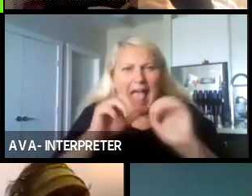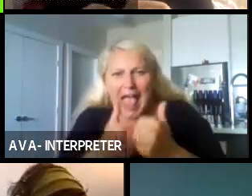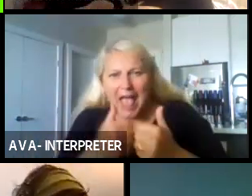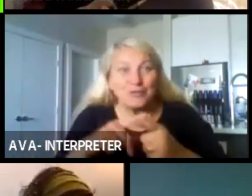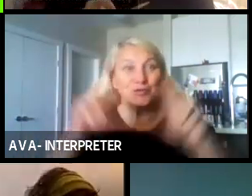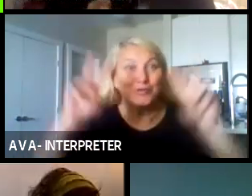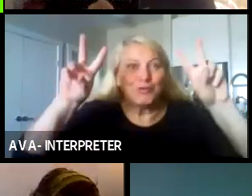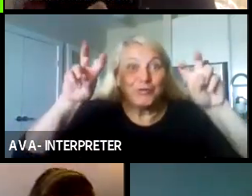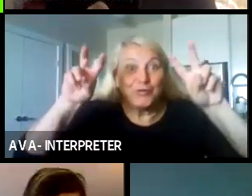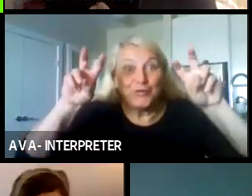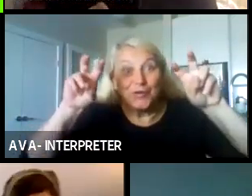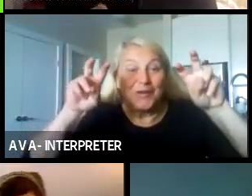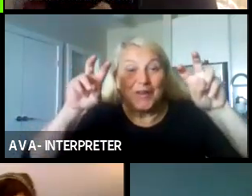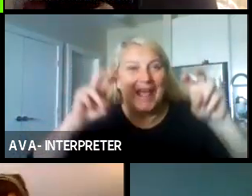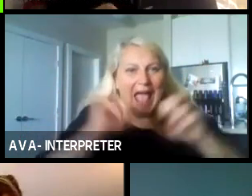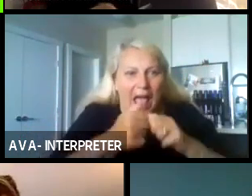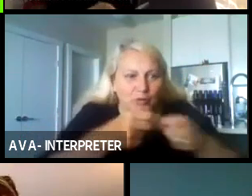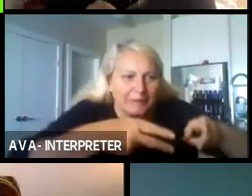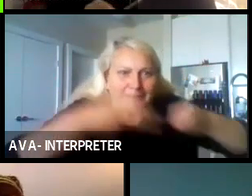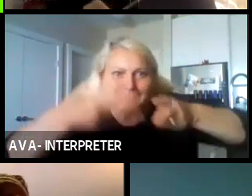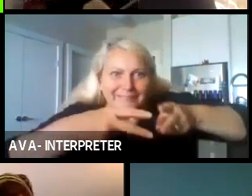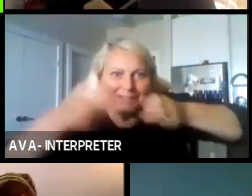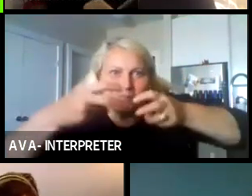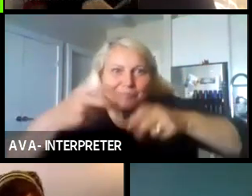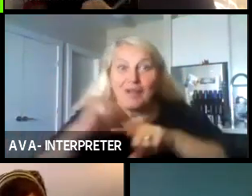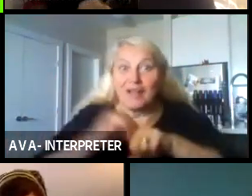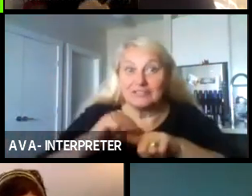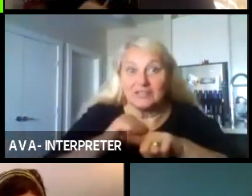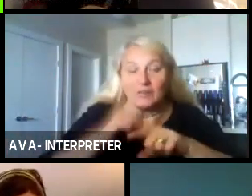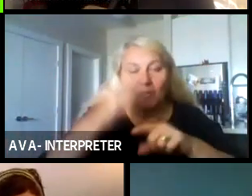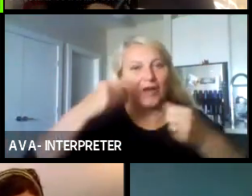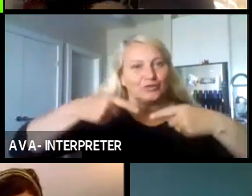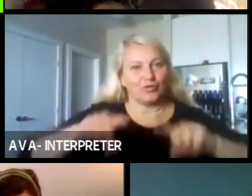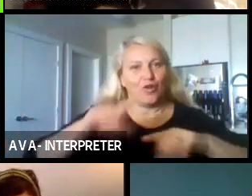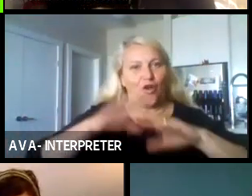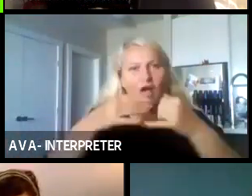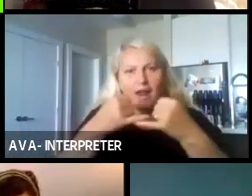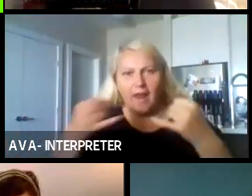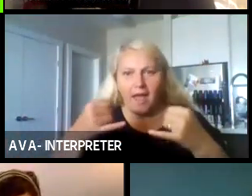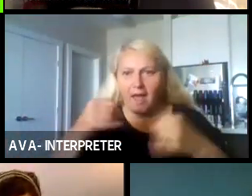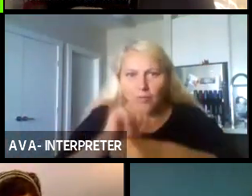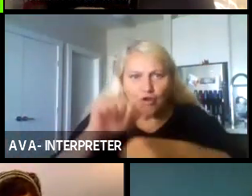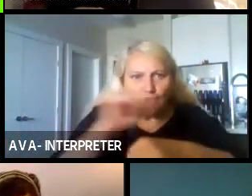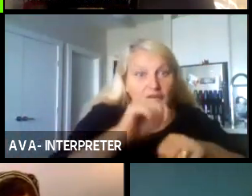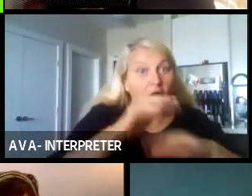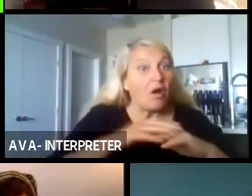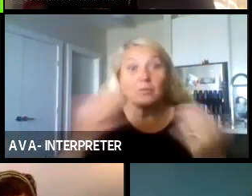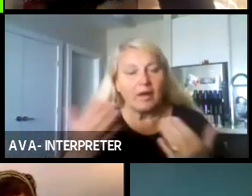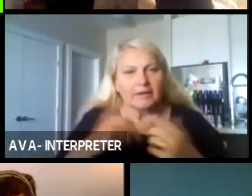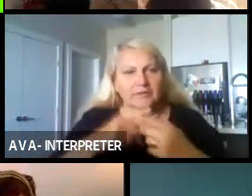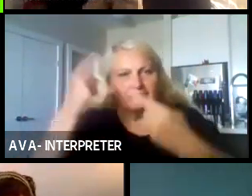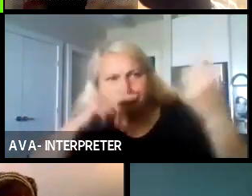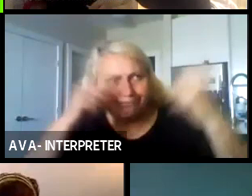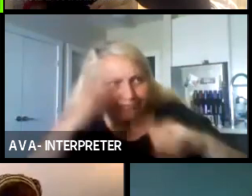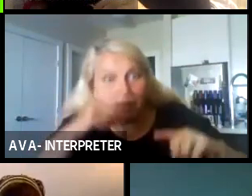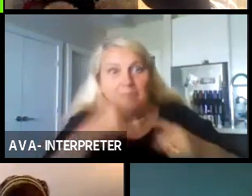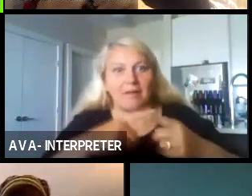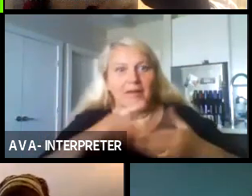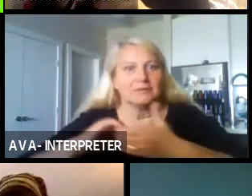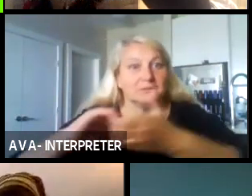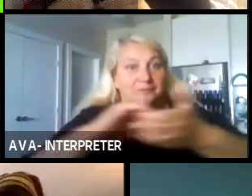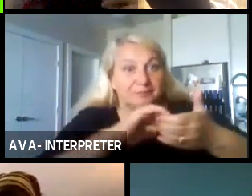in the context of online organizing, creation, and collaboration. So the plan